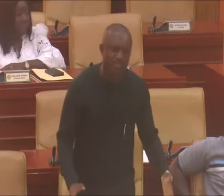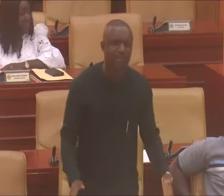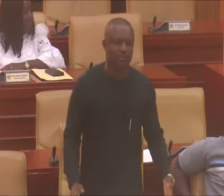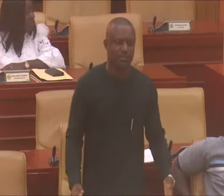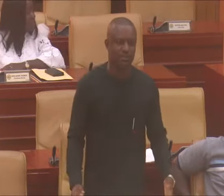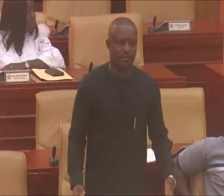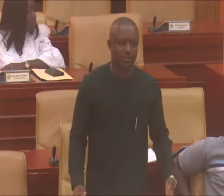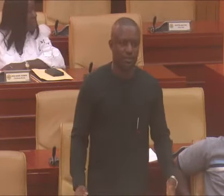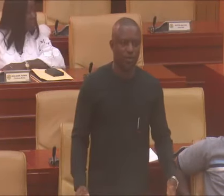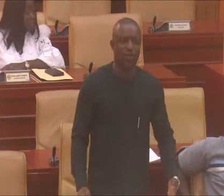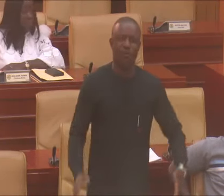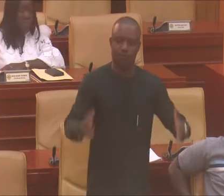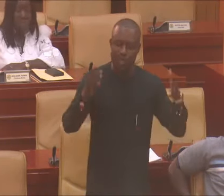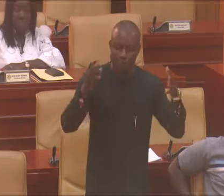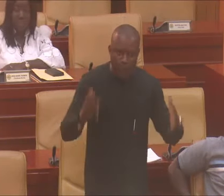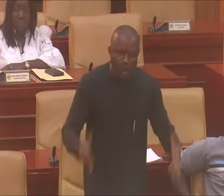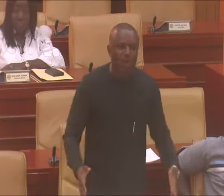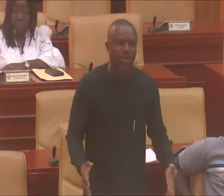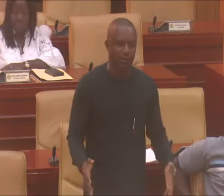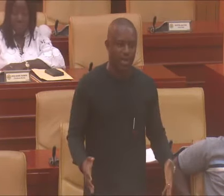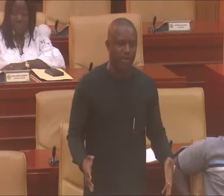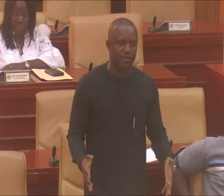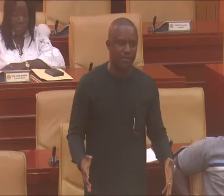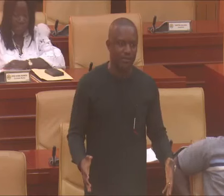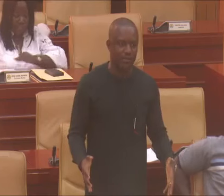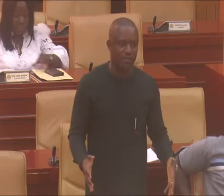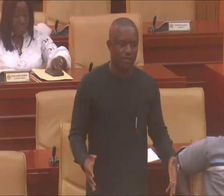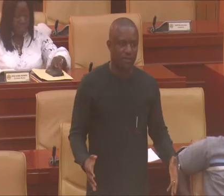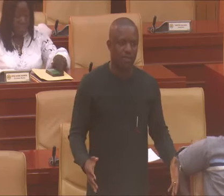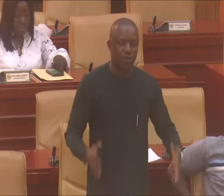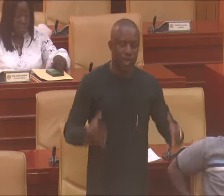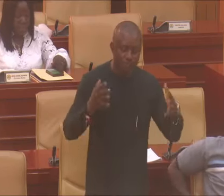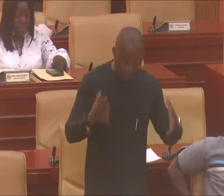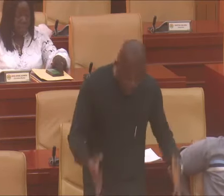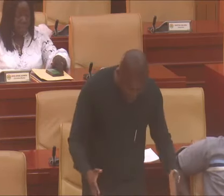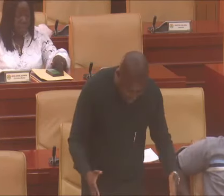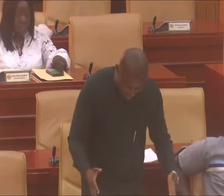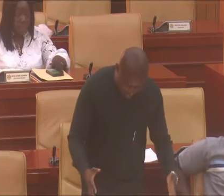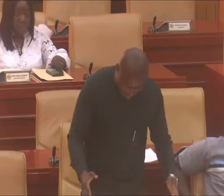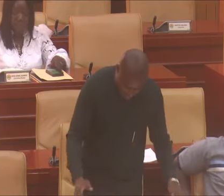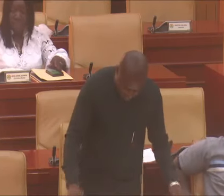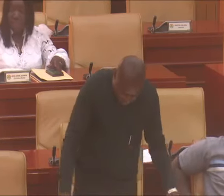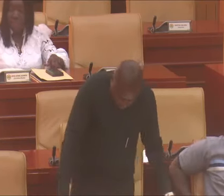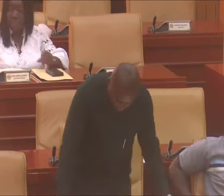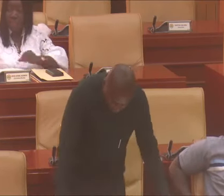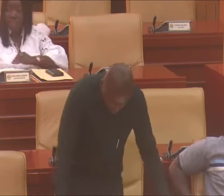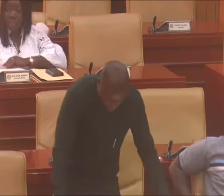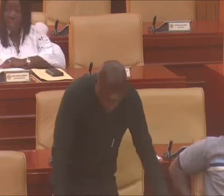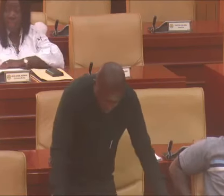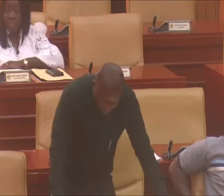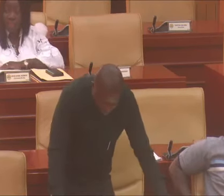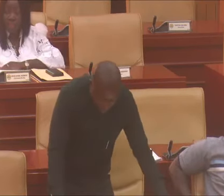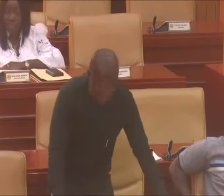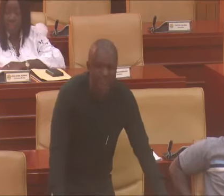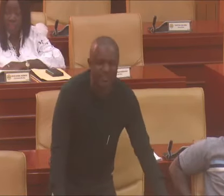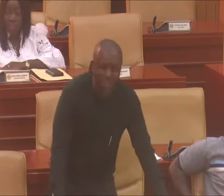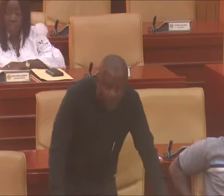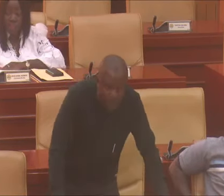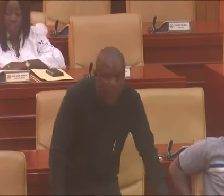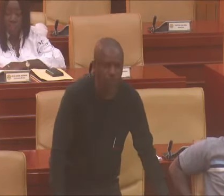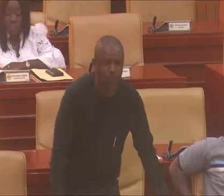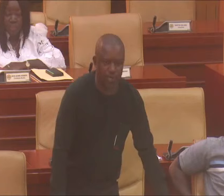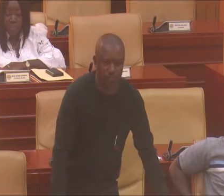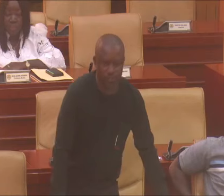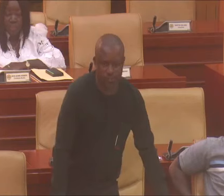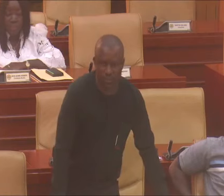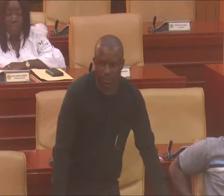that we have spent more than we earn. We are mismanaging the system, and we are having a difficult